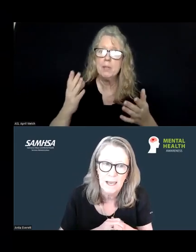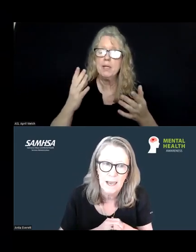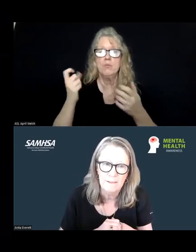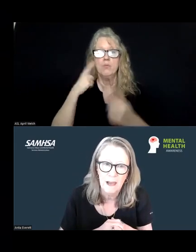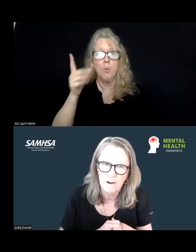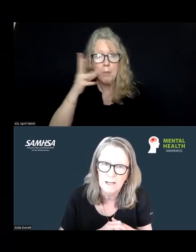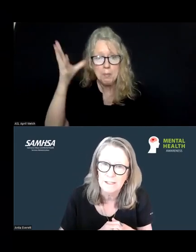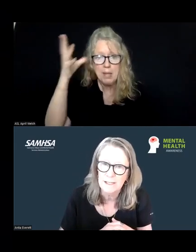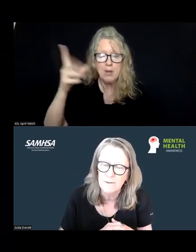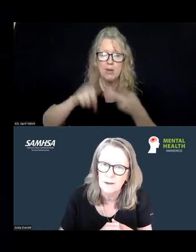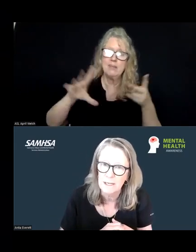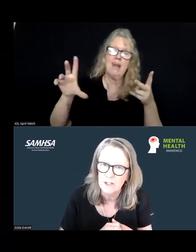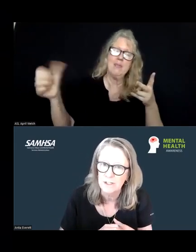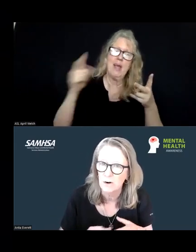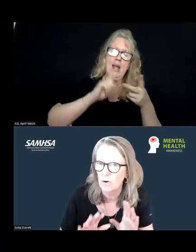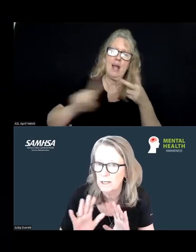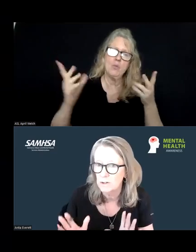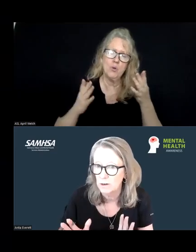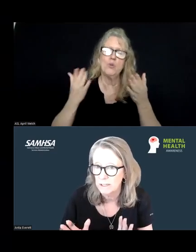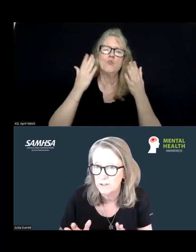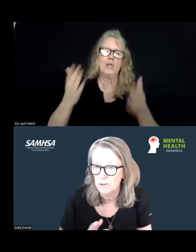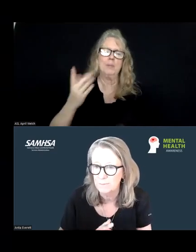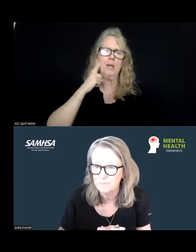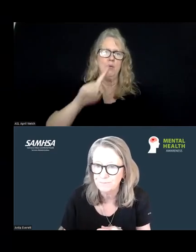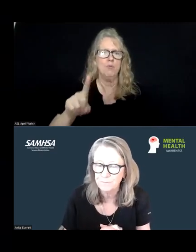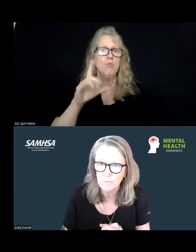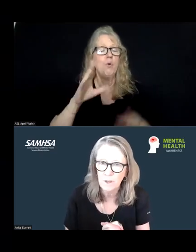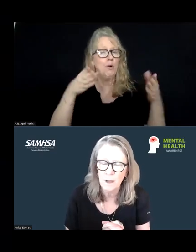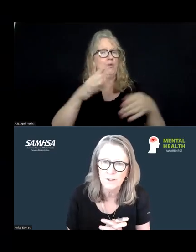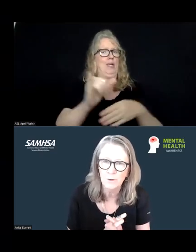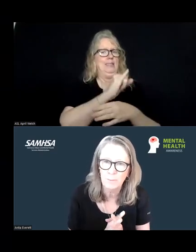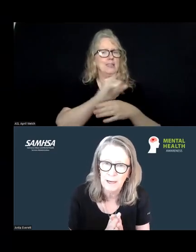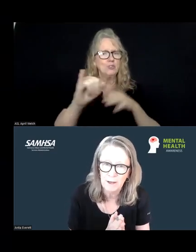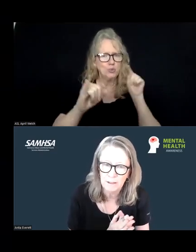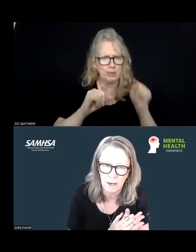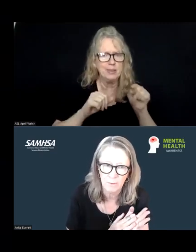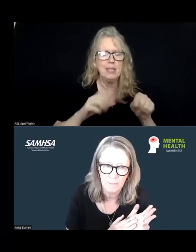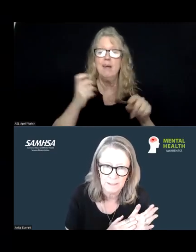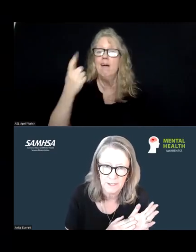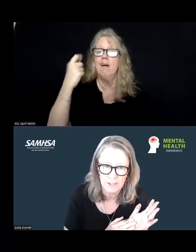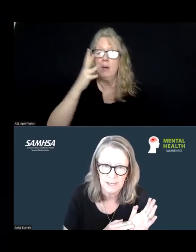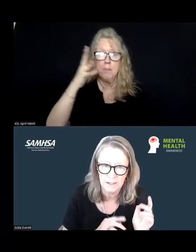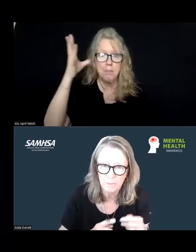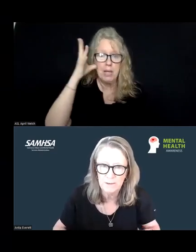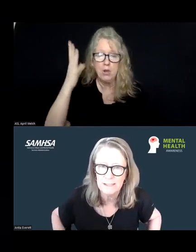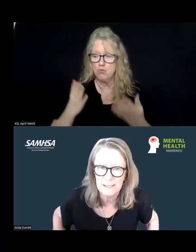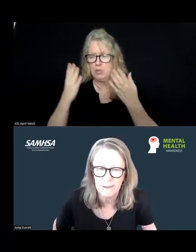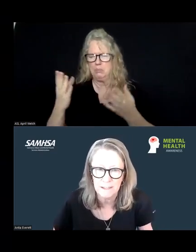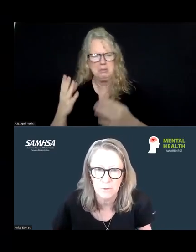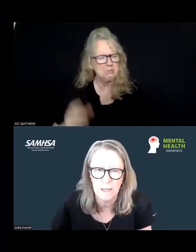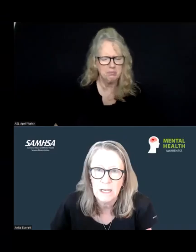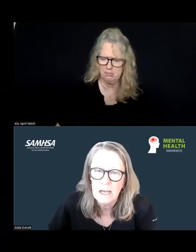parents, and the other is a set of recommendations that are oriented toward industry. So the parent recommendations, I don't